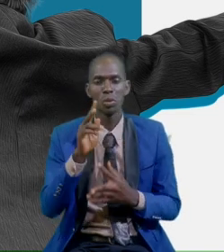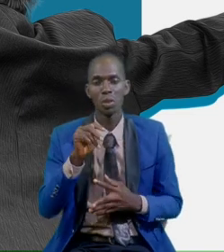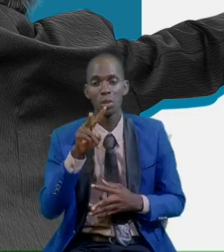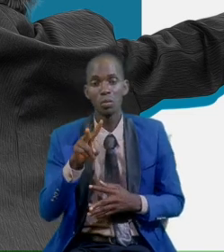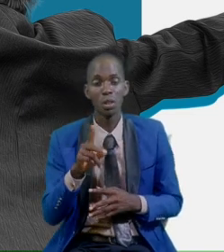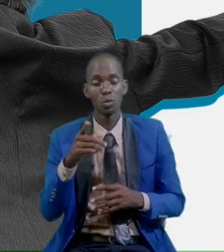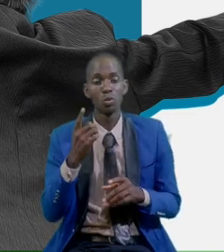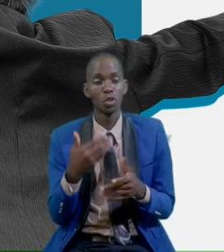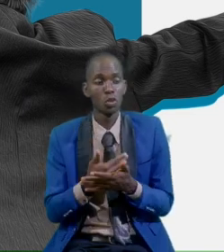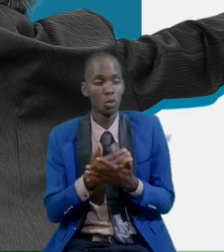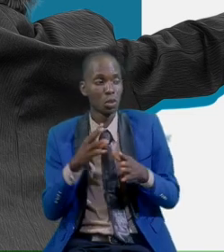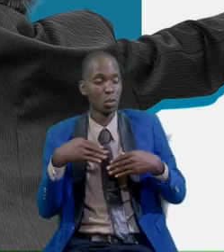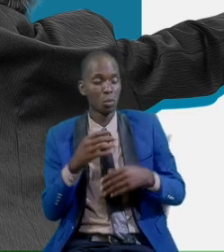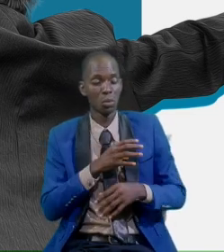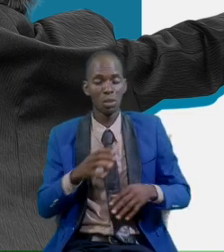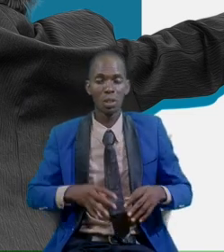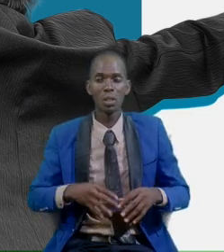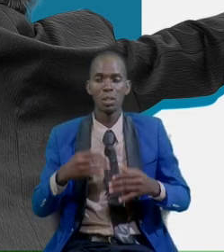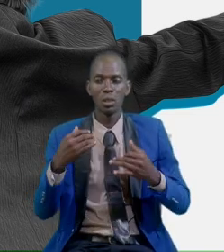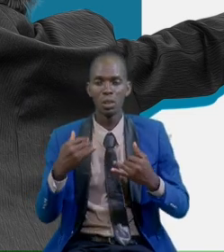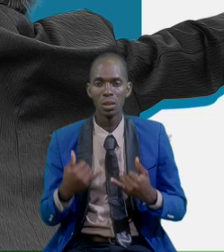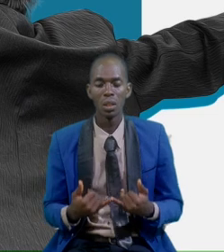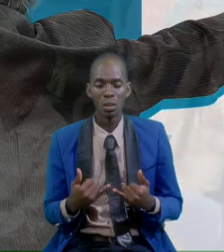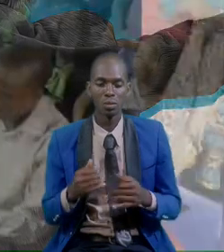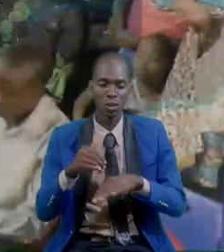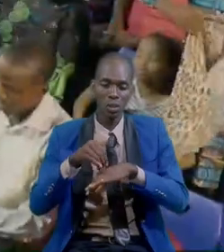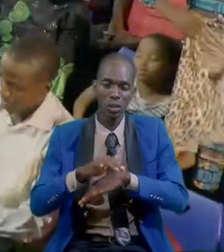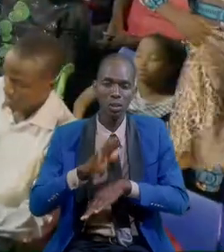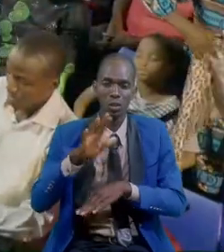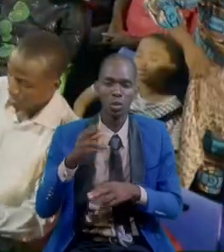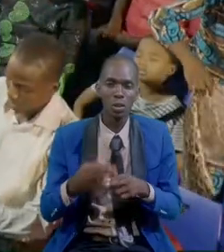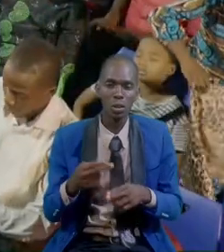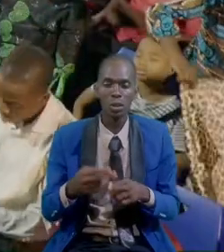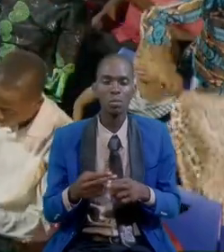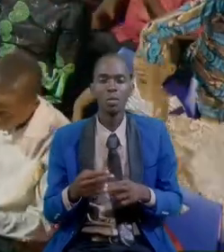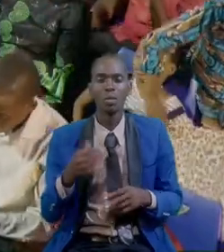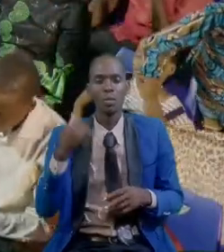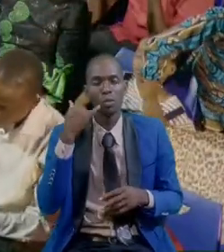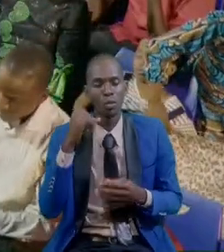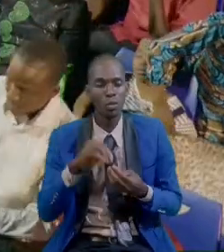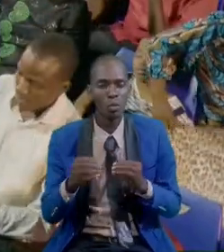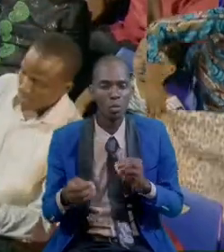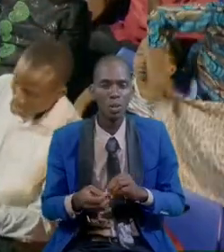send your name, phone number, and your location address via